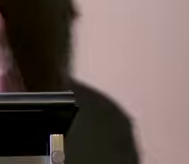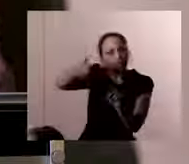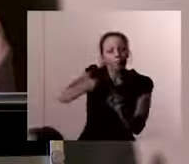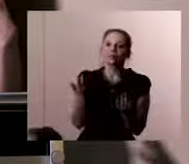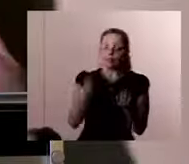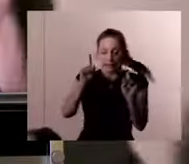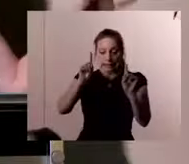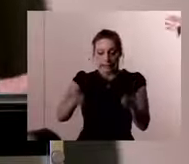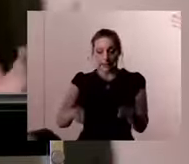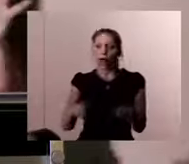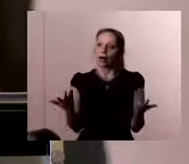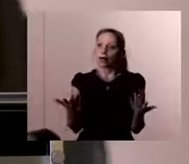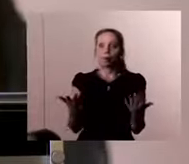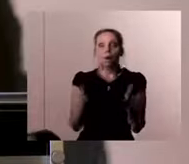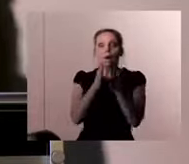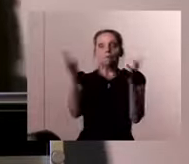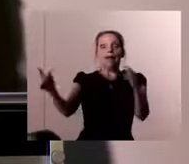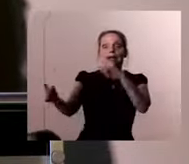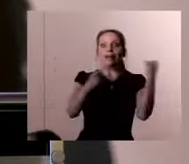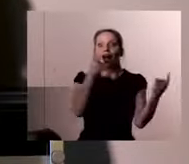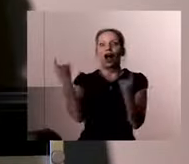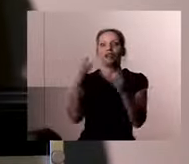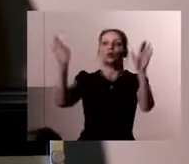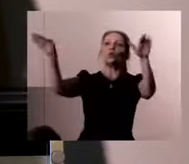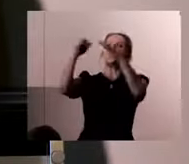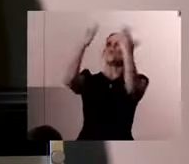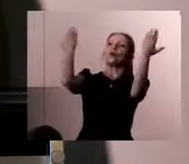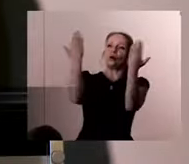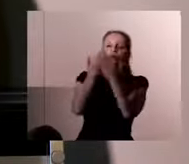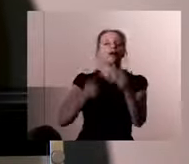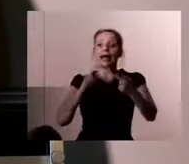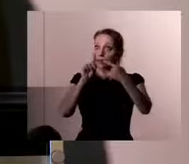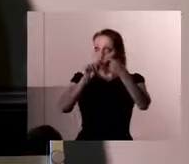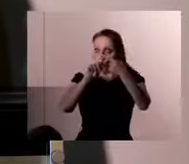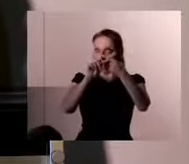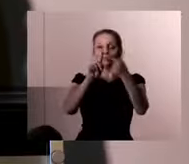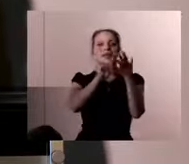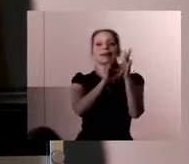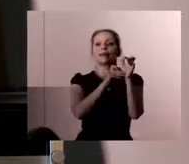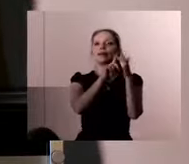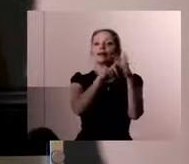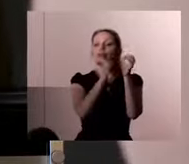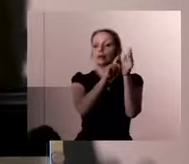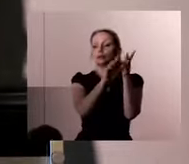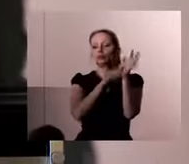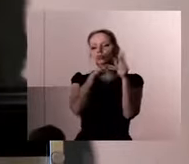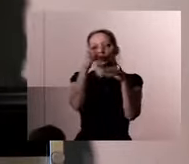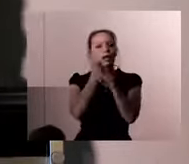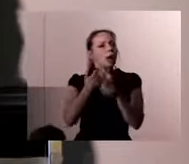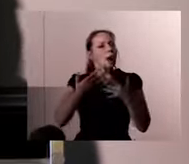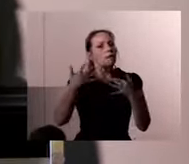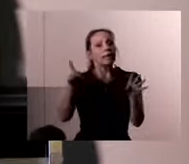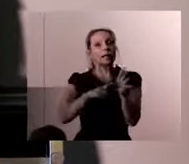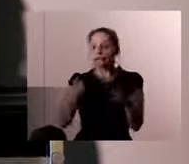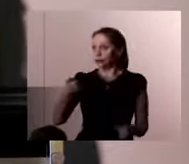So let's just start with a few whoppers from all over the world. Lance Armstrong. For years, he denied